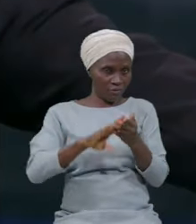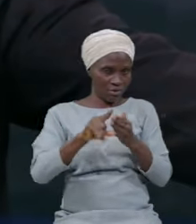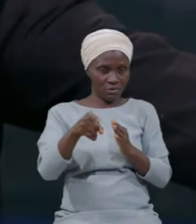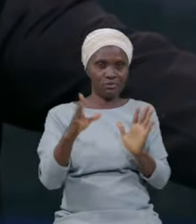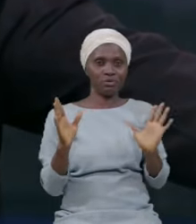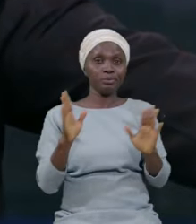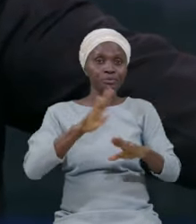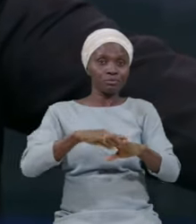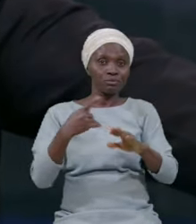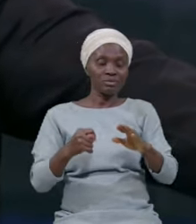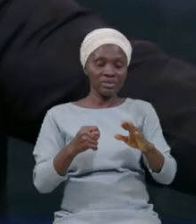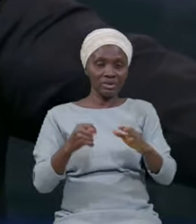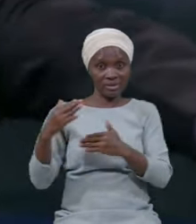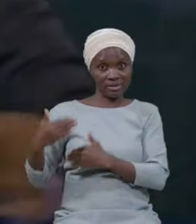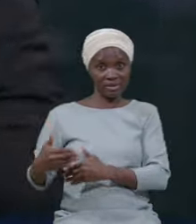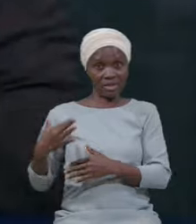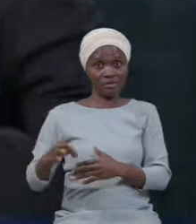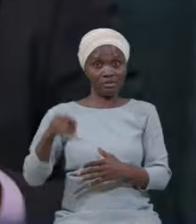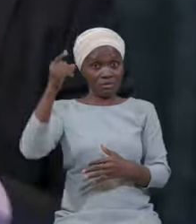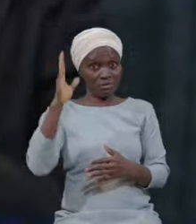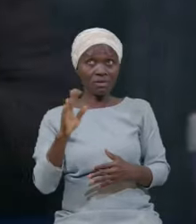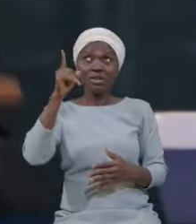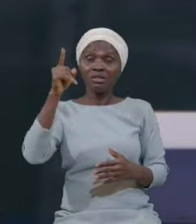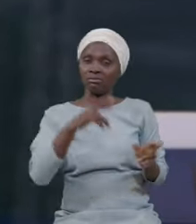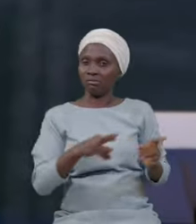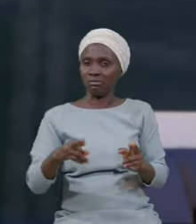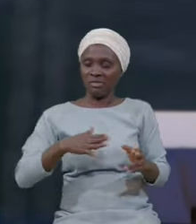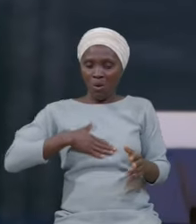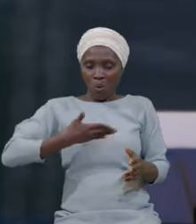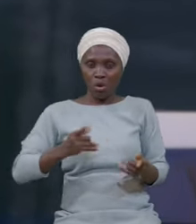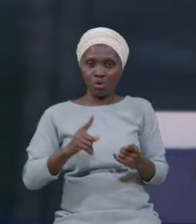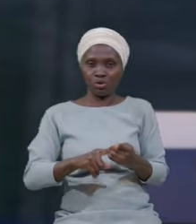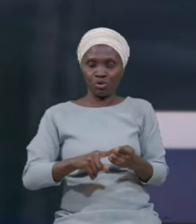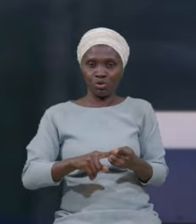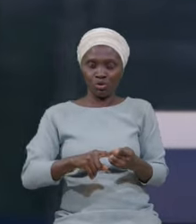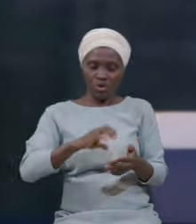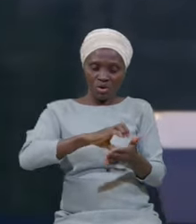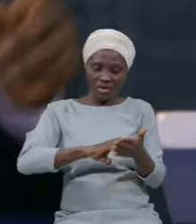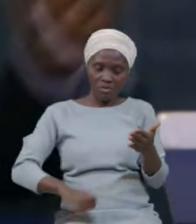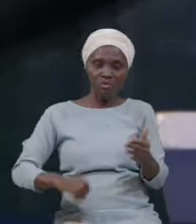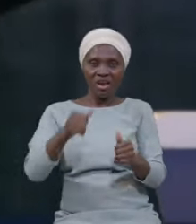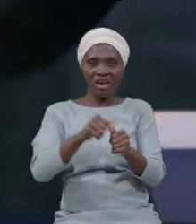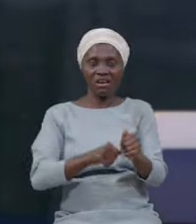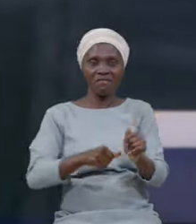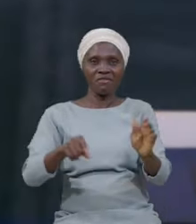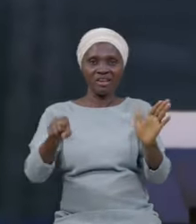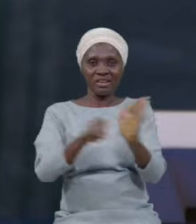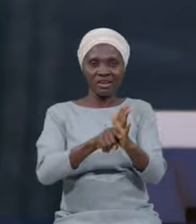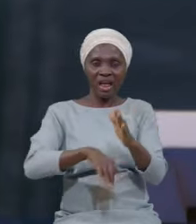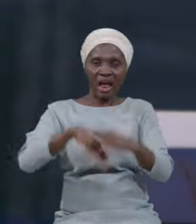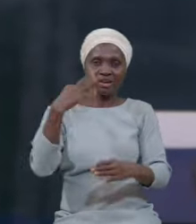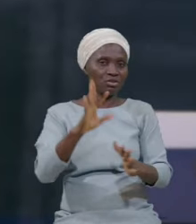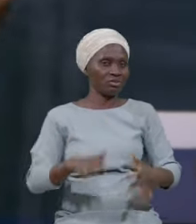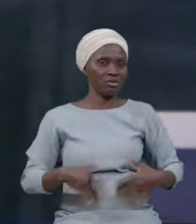reverse every negative sin in your life. But you have to be willing. The divine human